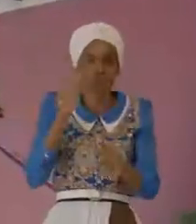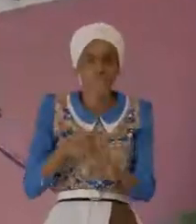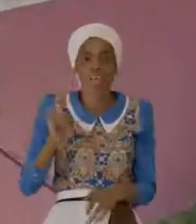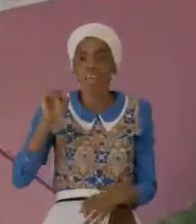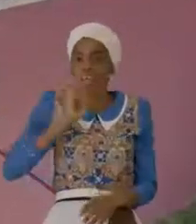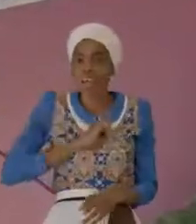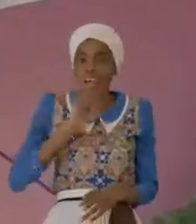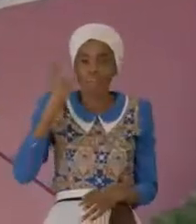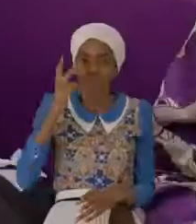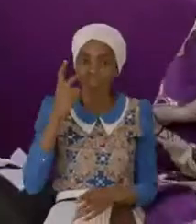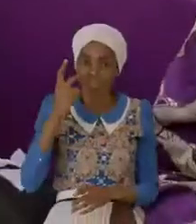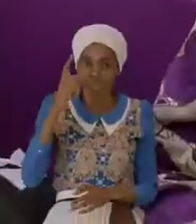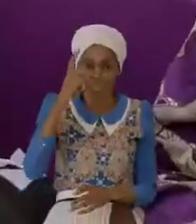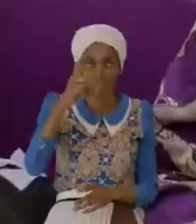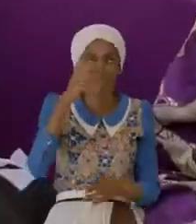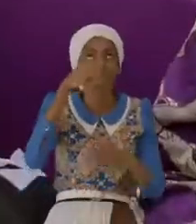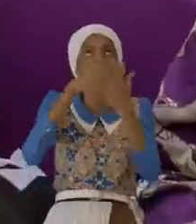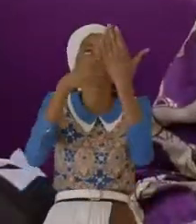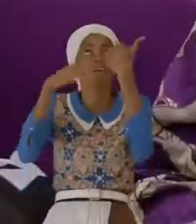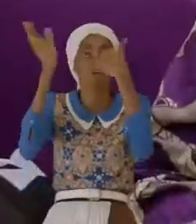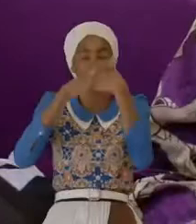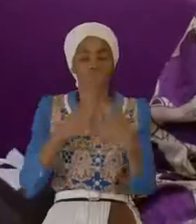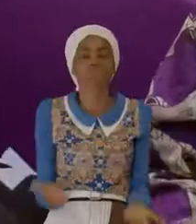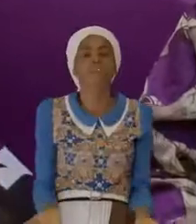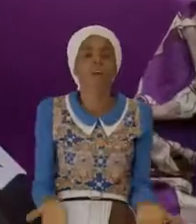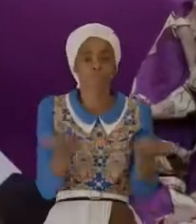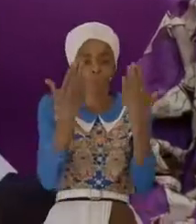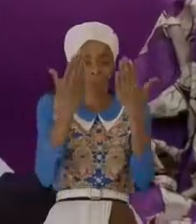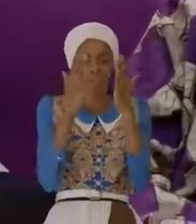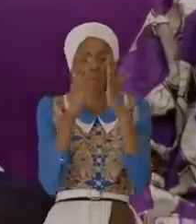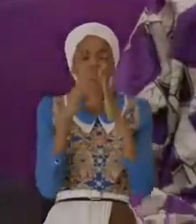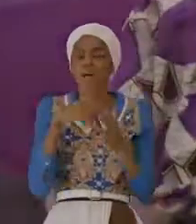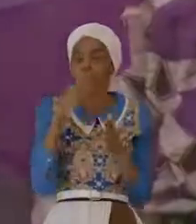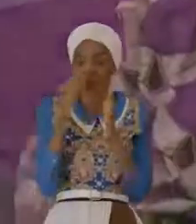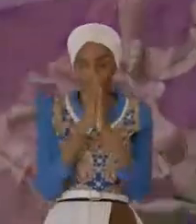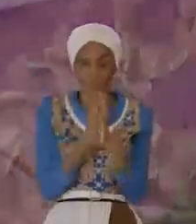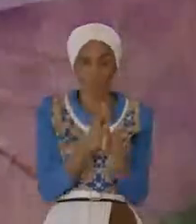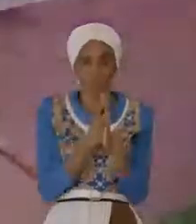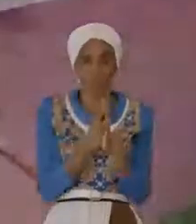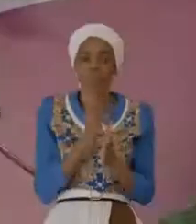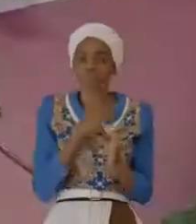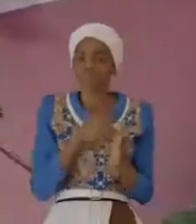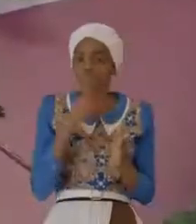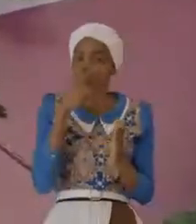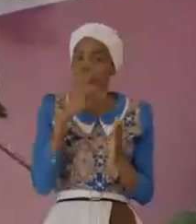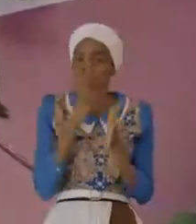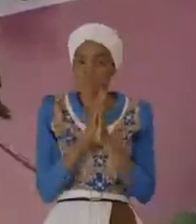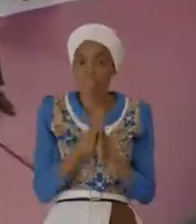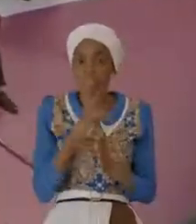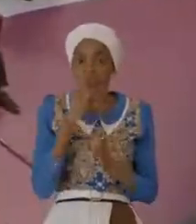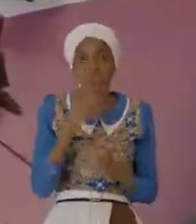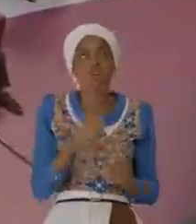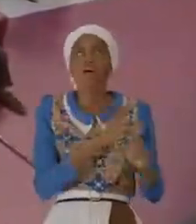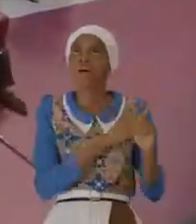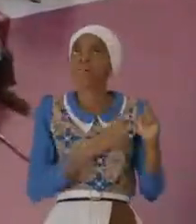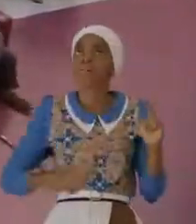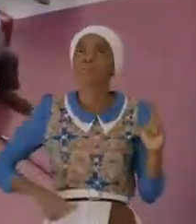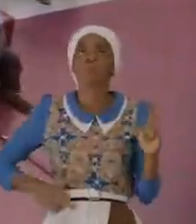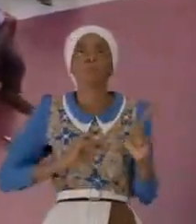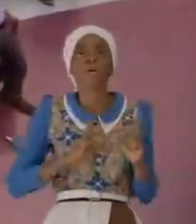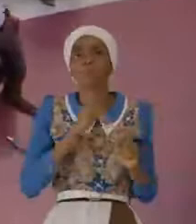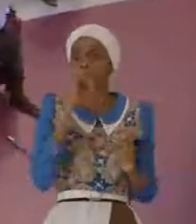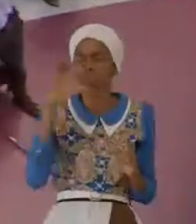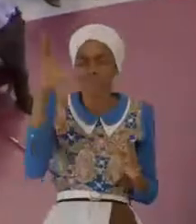will see you on the other side right so up and tell the Lord and say Lord I will not miss it I will not